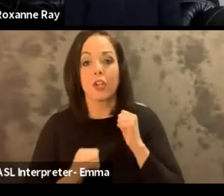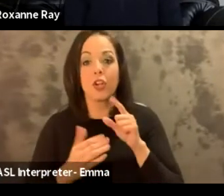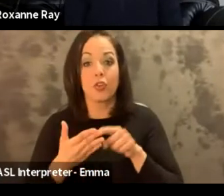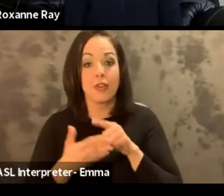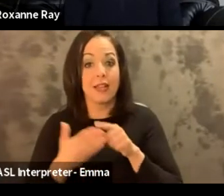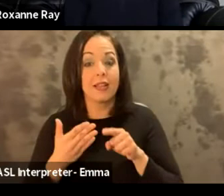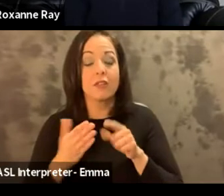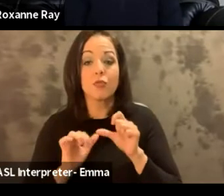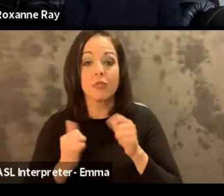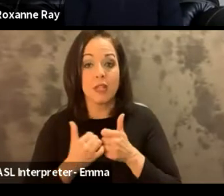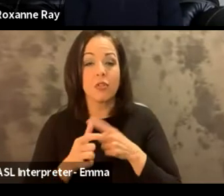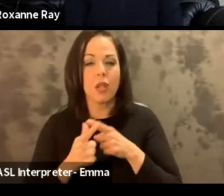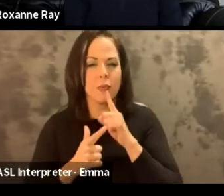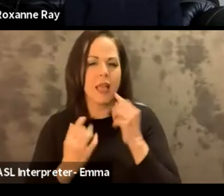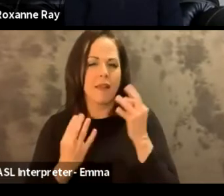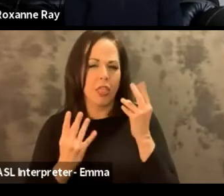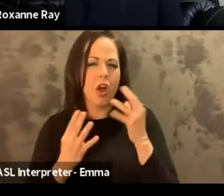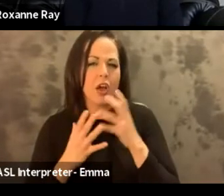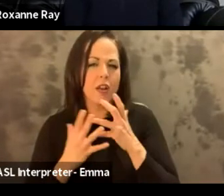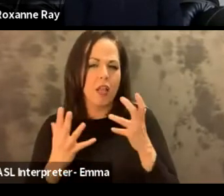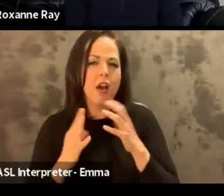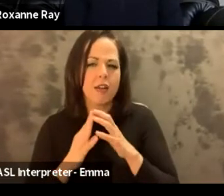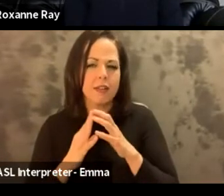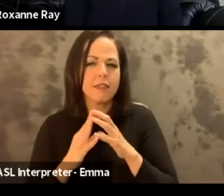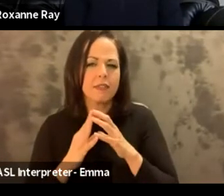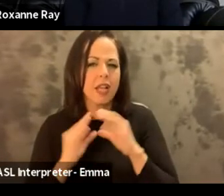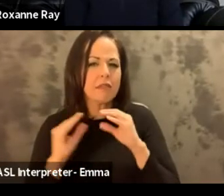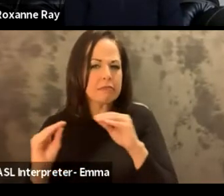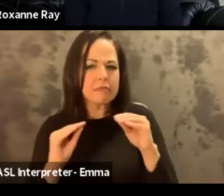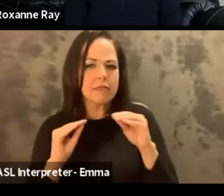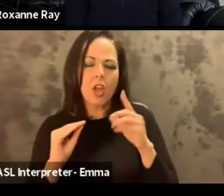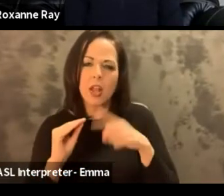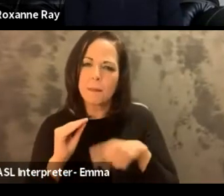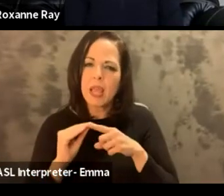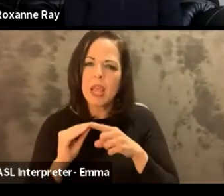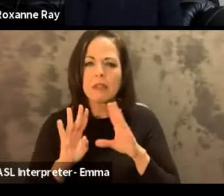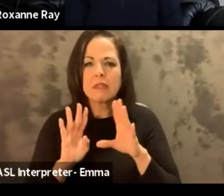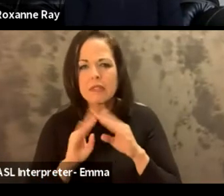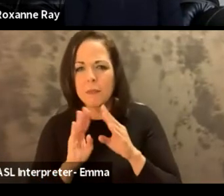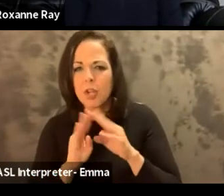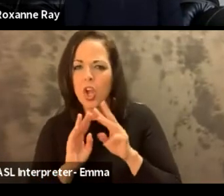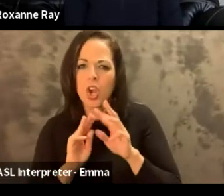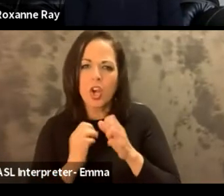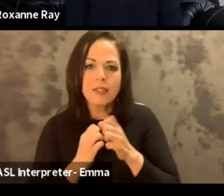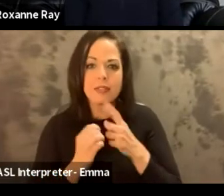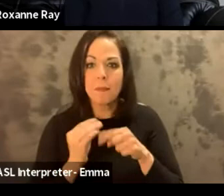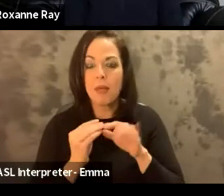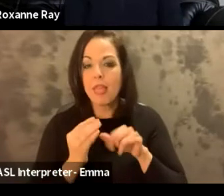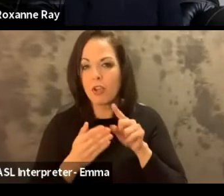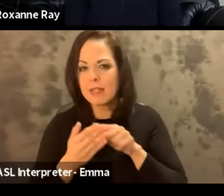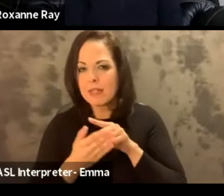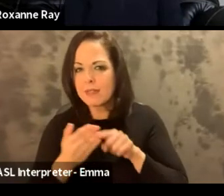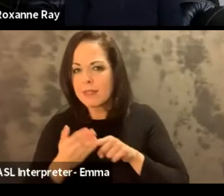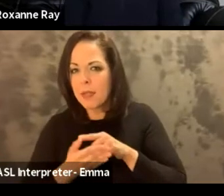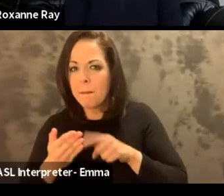and I have a lot of thoughts after having taught a lot of seminars on criticism and trying to stay in touch with the